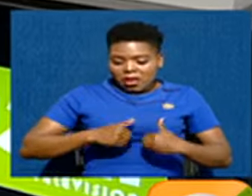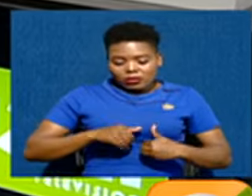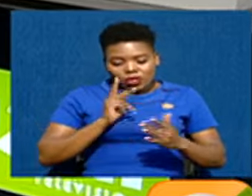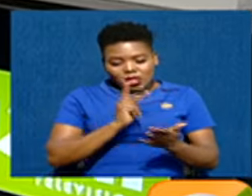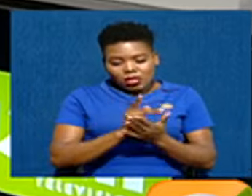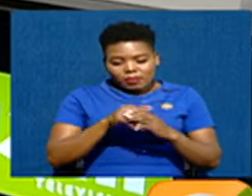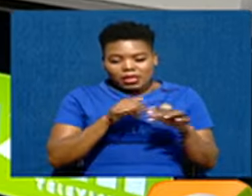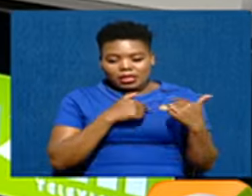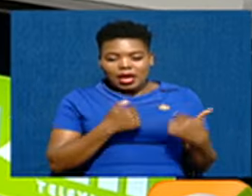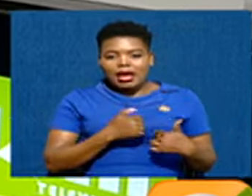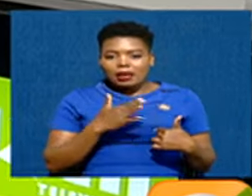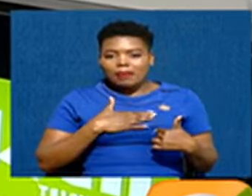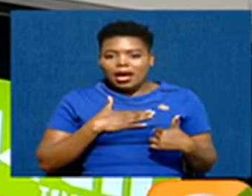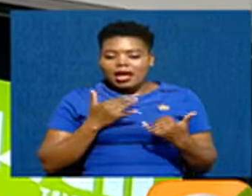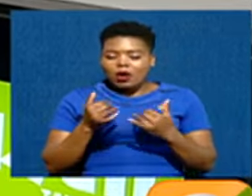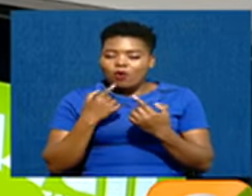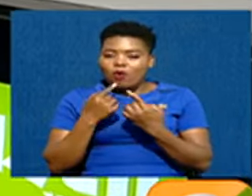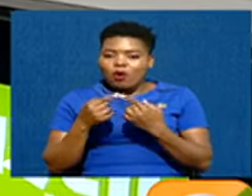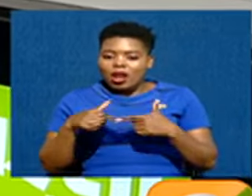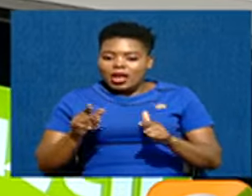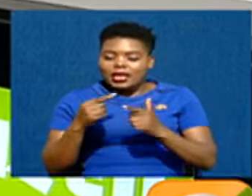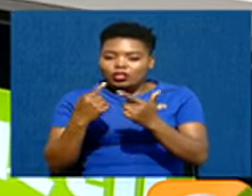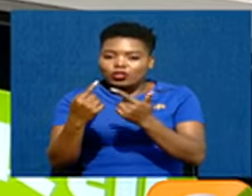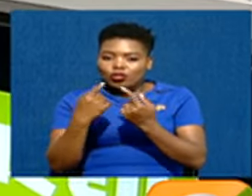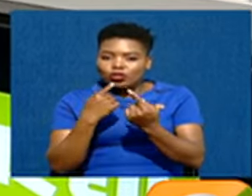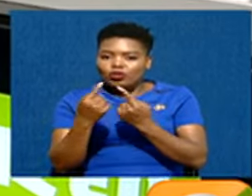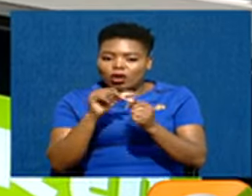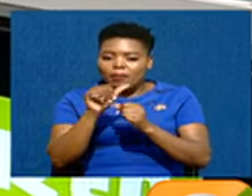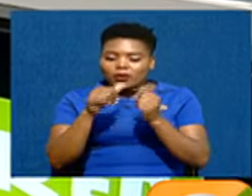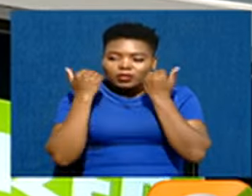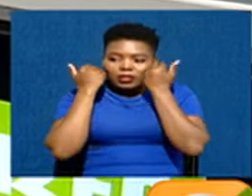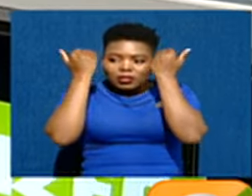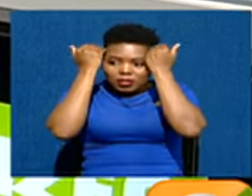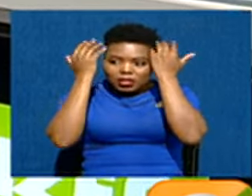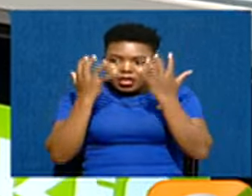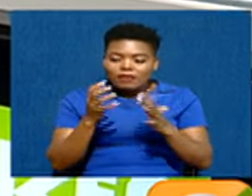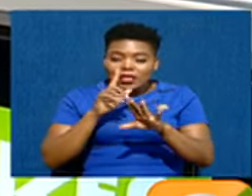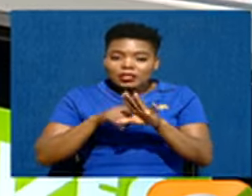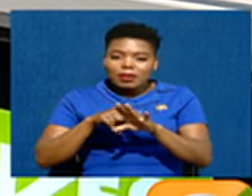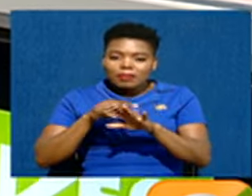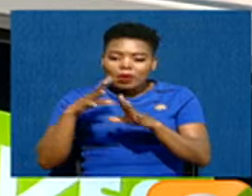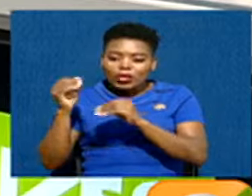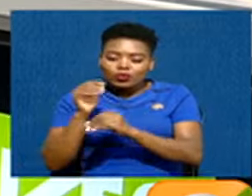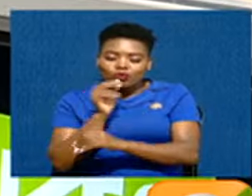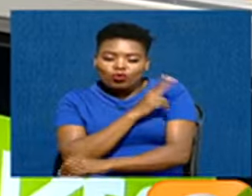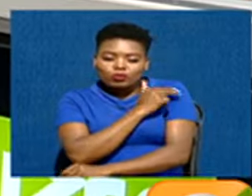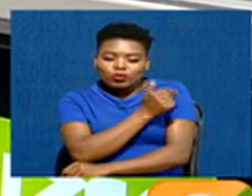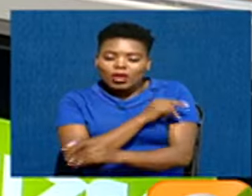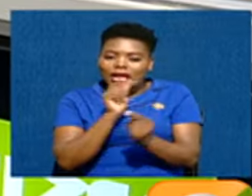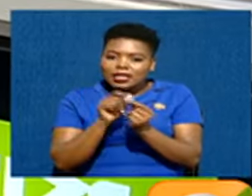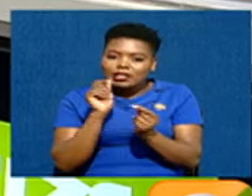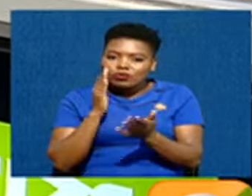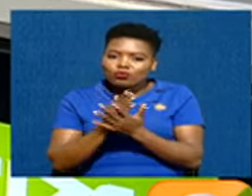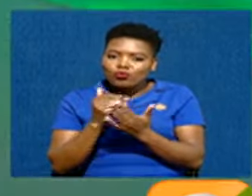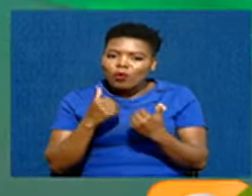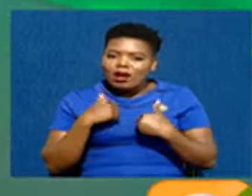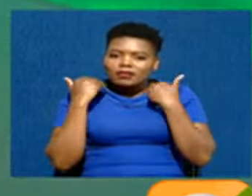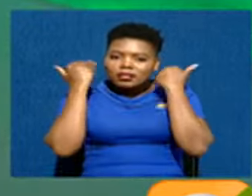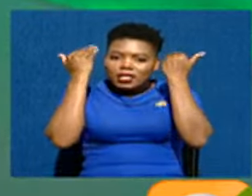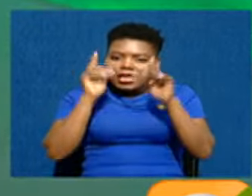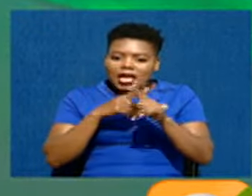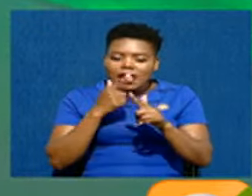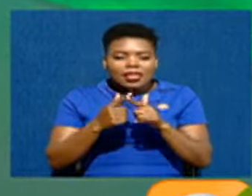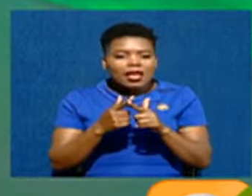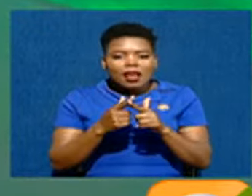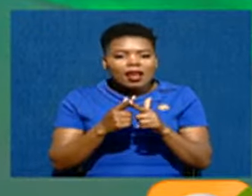depression. Yeah. How did you, or were you diagnosed with depression? What were you feeling? What was going through? What were you going through? Yeah, I can